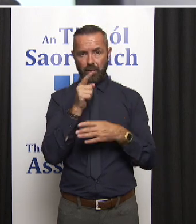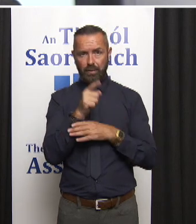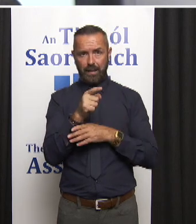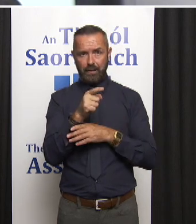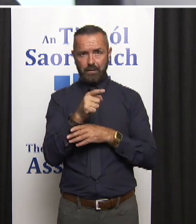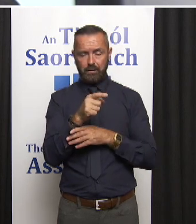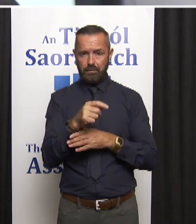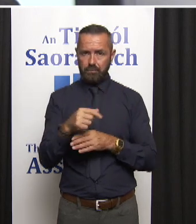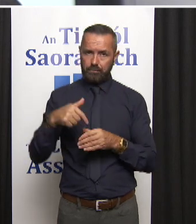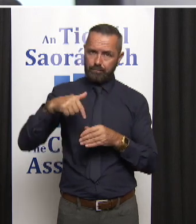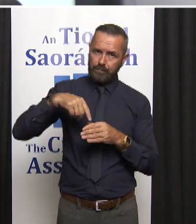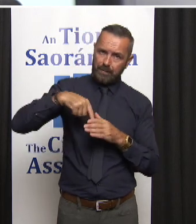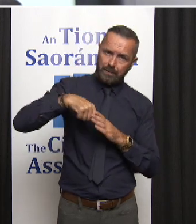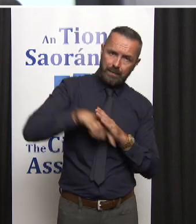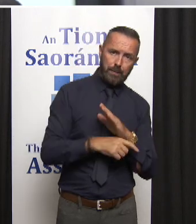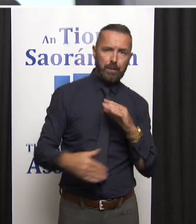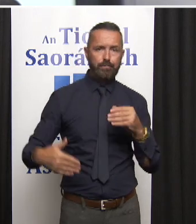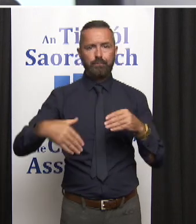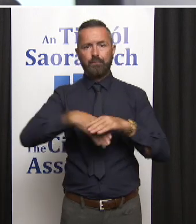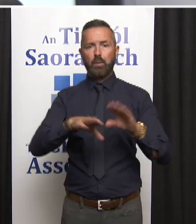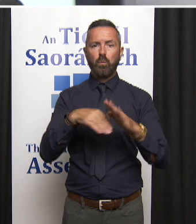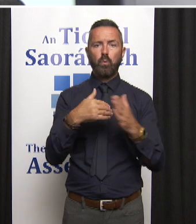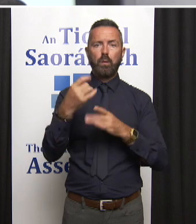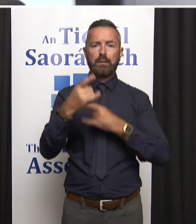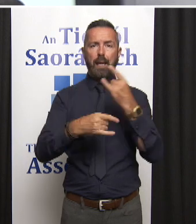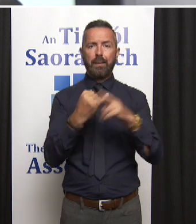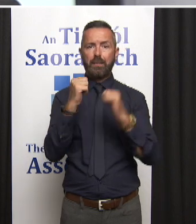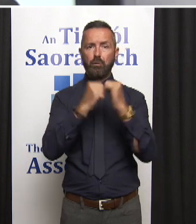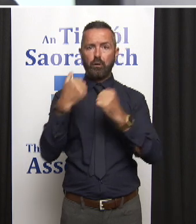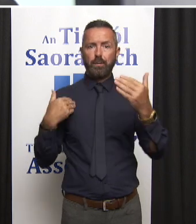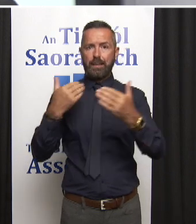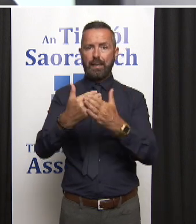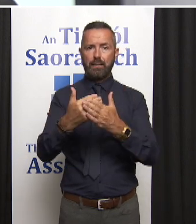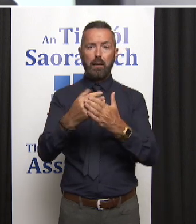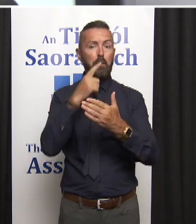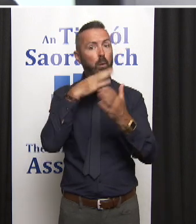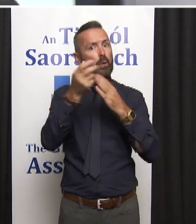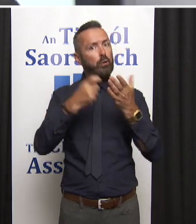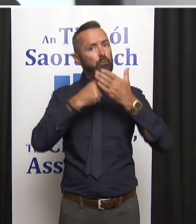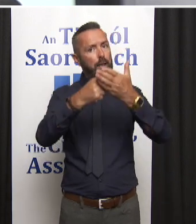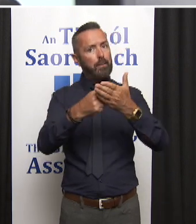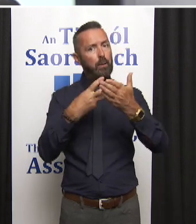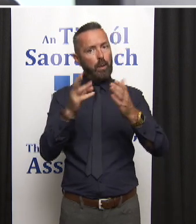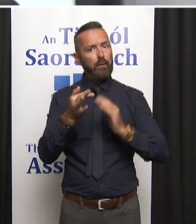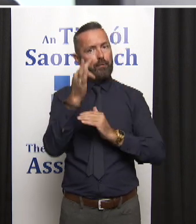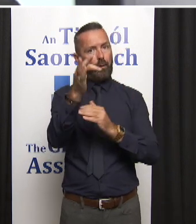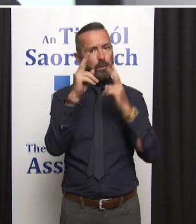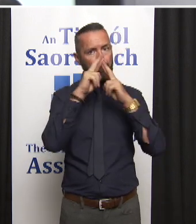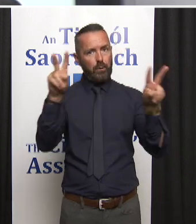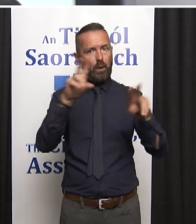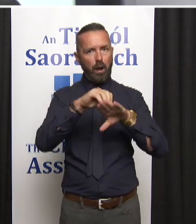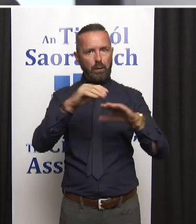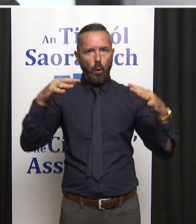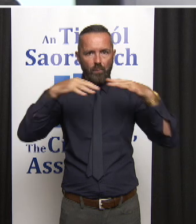date. In many ways, the structures you recommend will follow your views on the appropriate balance between these overlapping